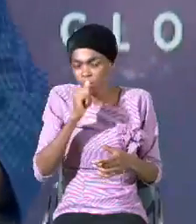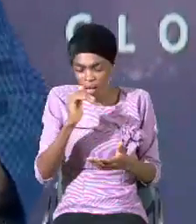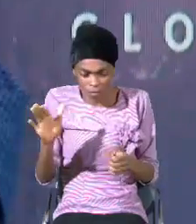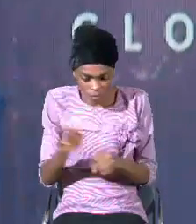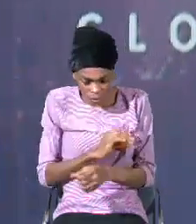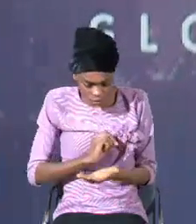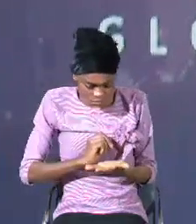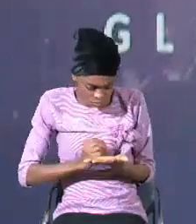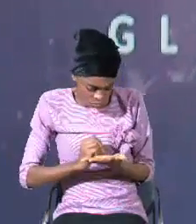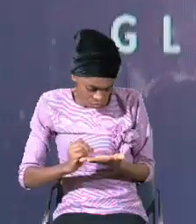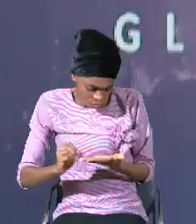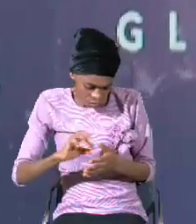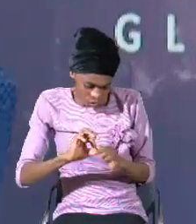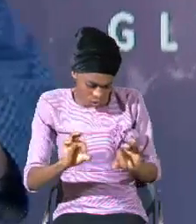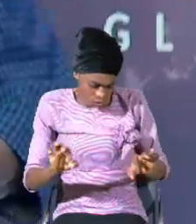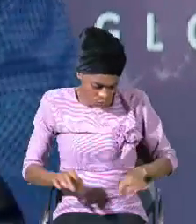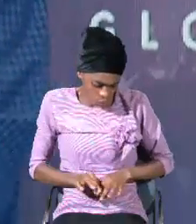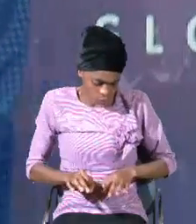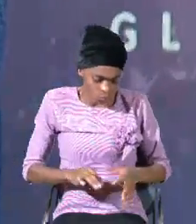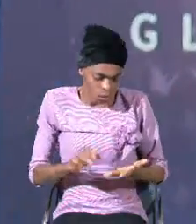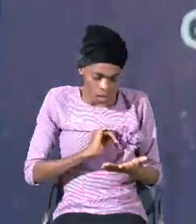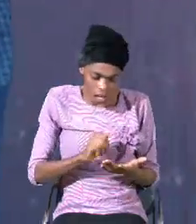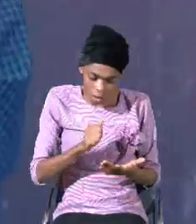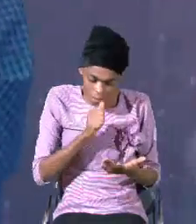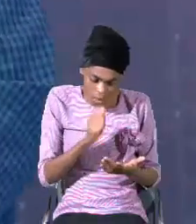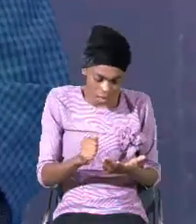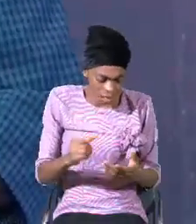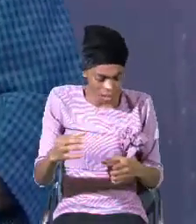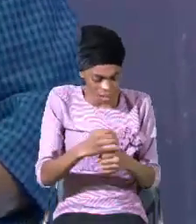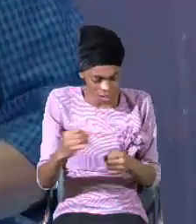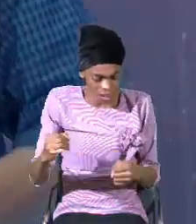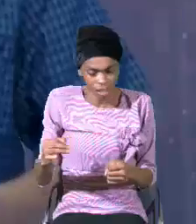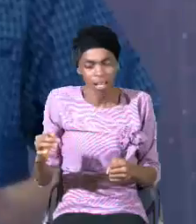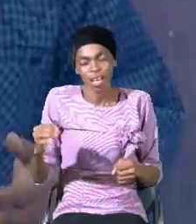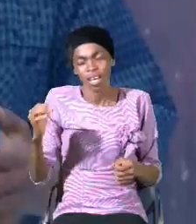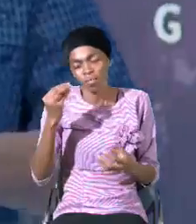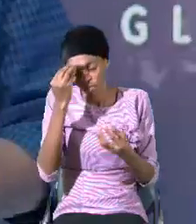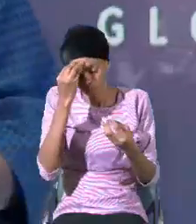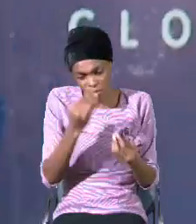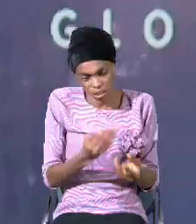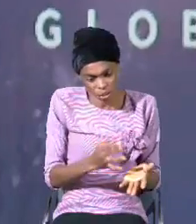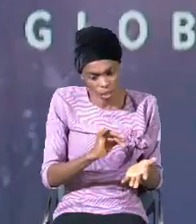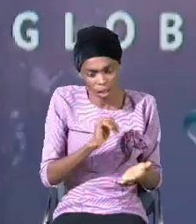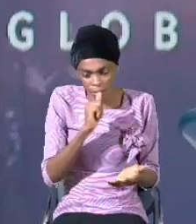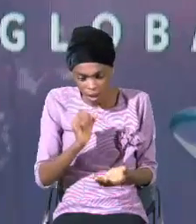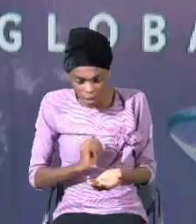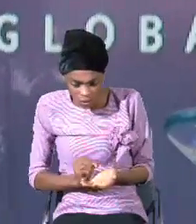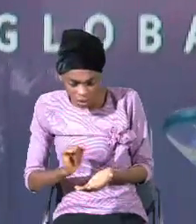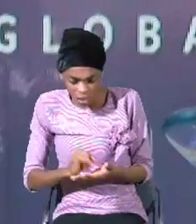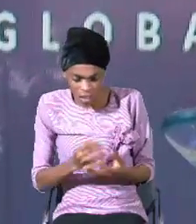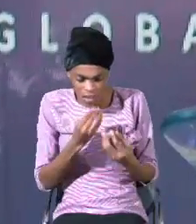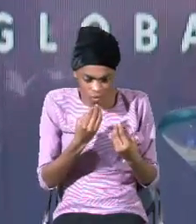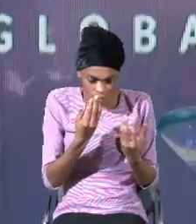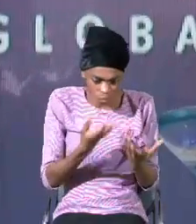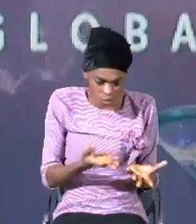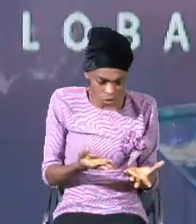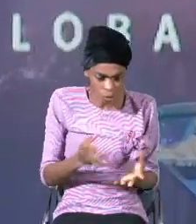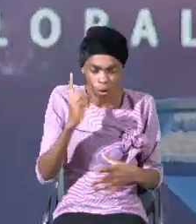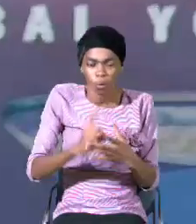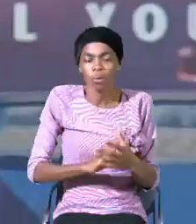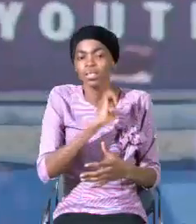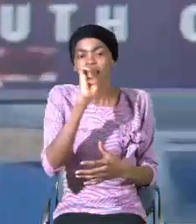I getting information? Am I putting the information down? Whatsoever your hand findeth